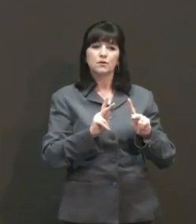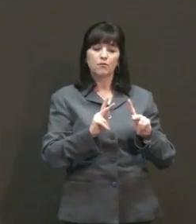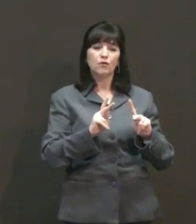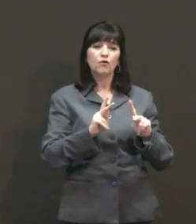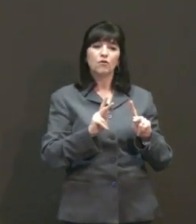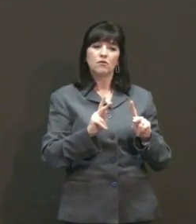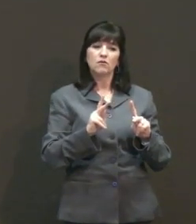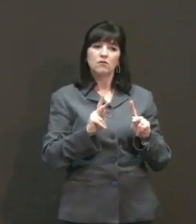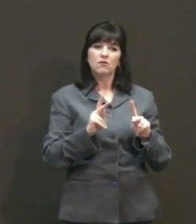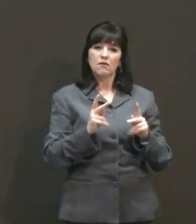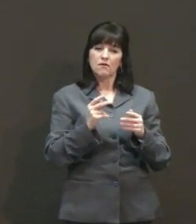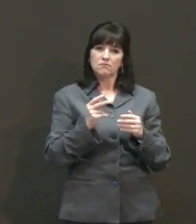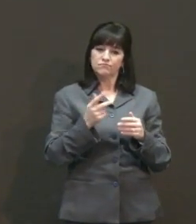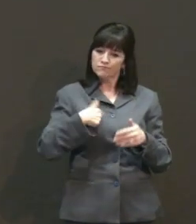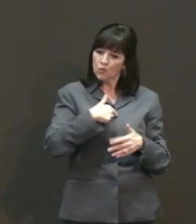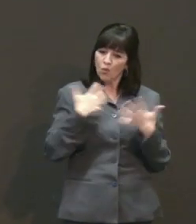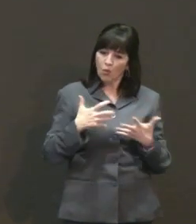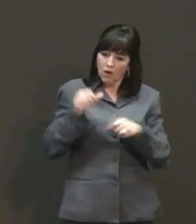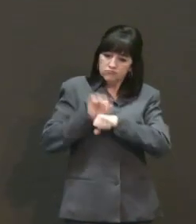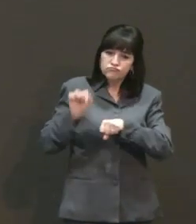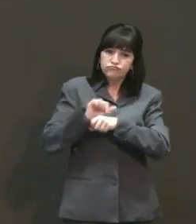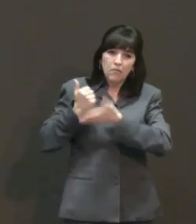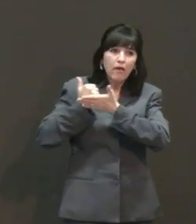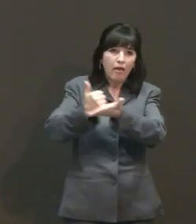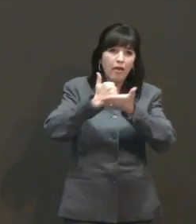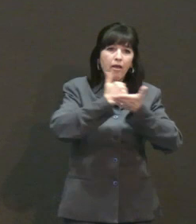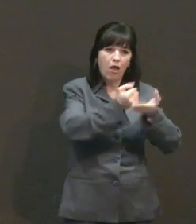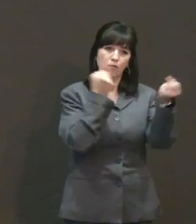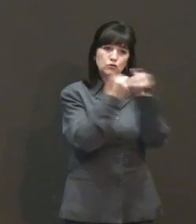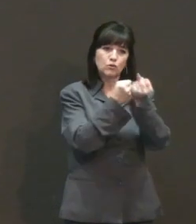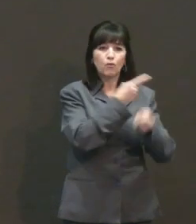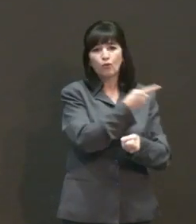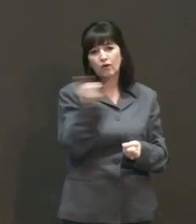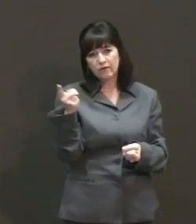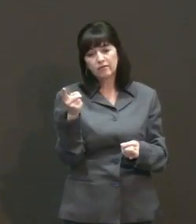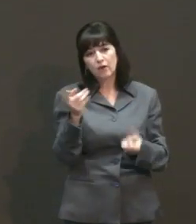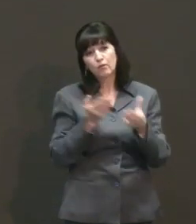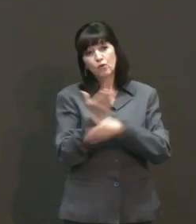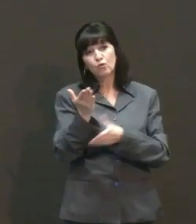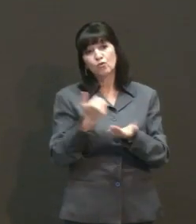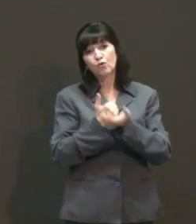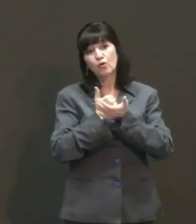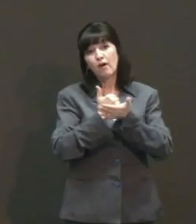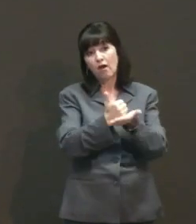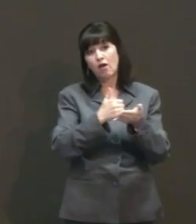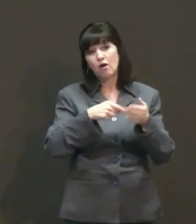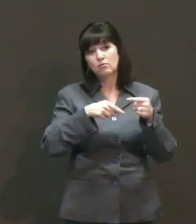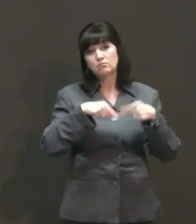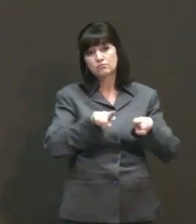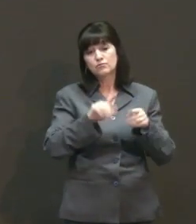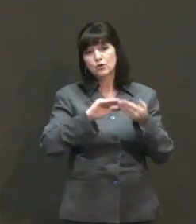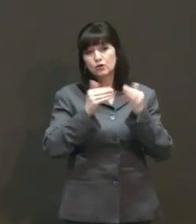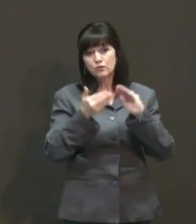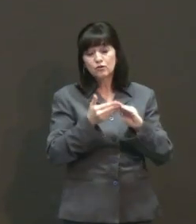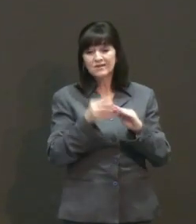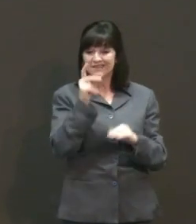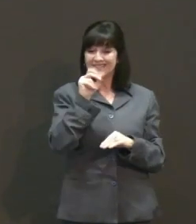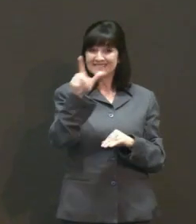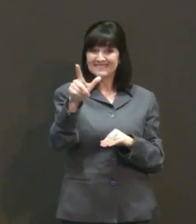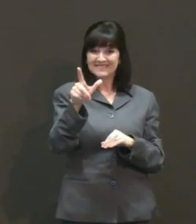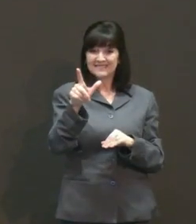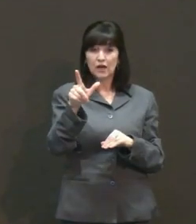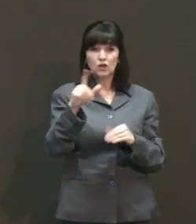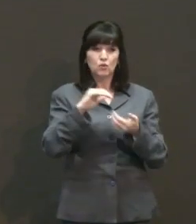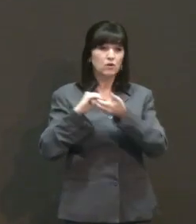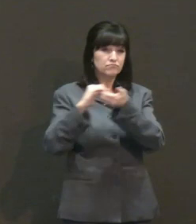all we can to support minority populations. Through our Healthy Communities Delaware initiative, we're working with the highest risk